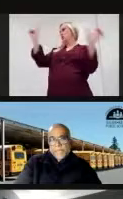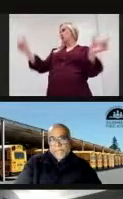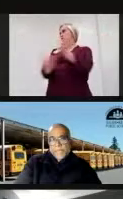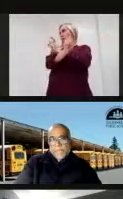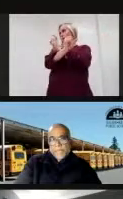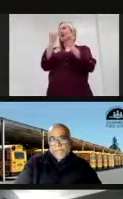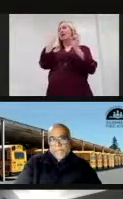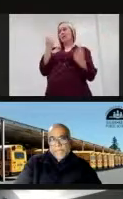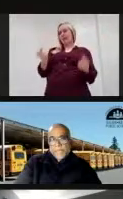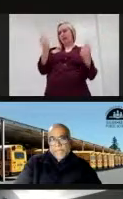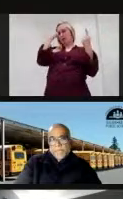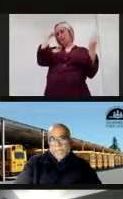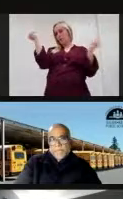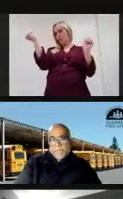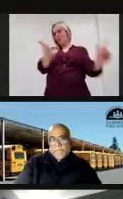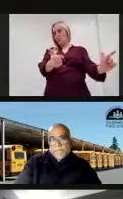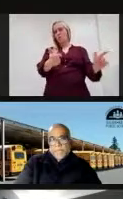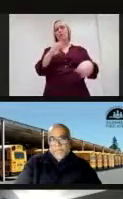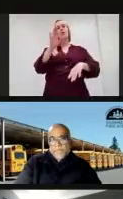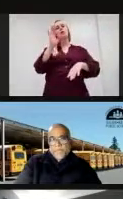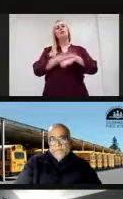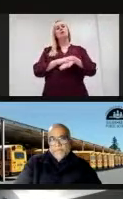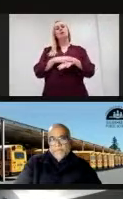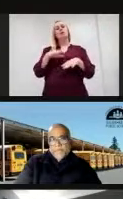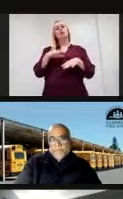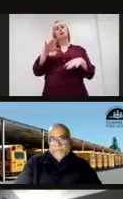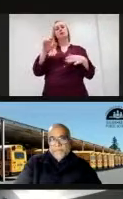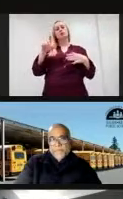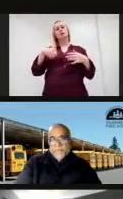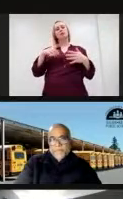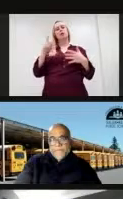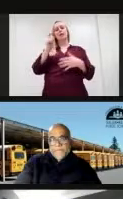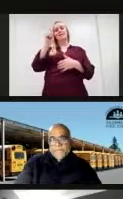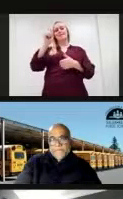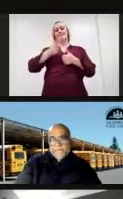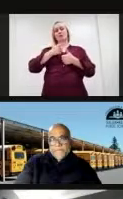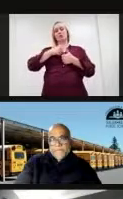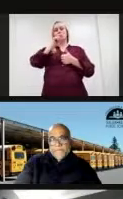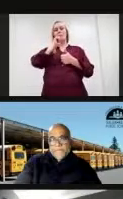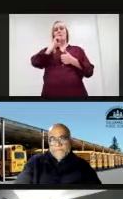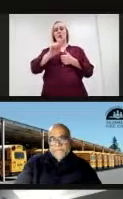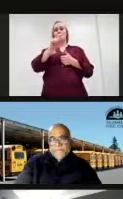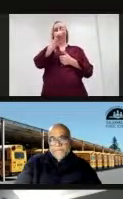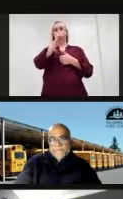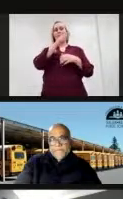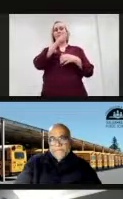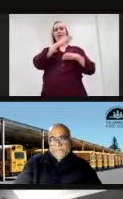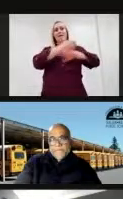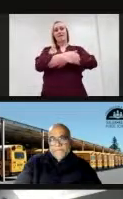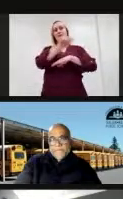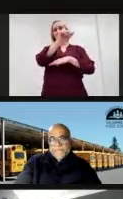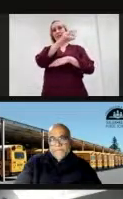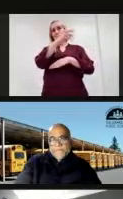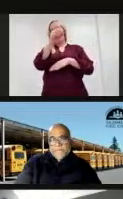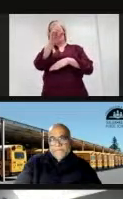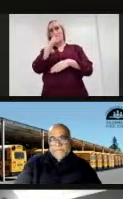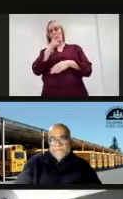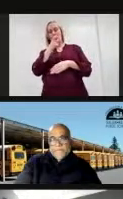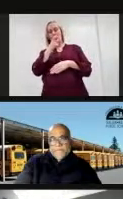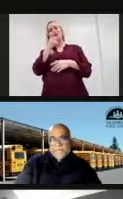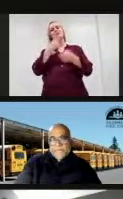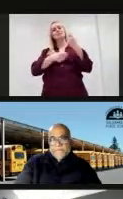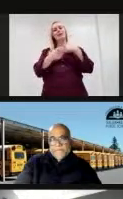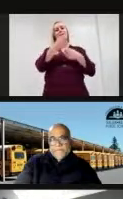else. On the first bullet after "and who," instead of "which values"